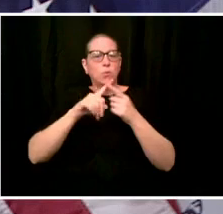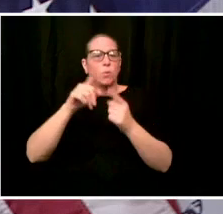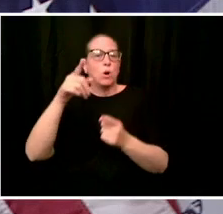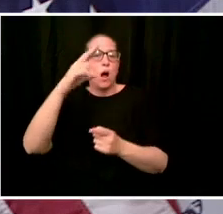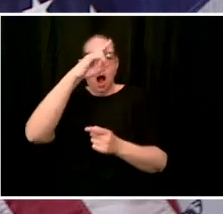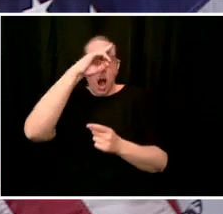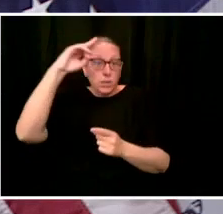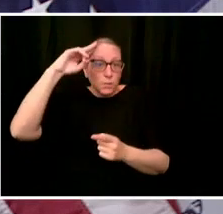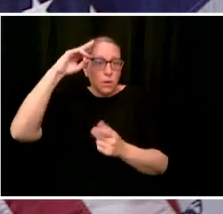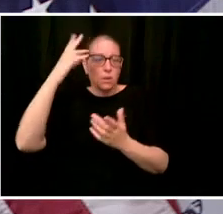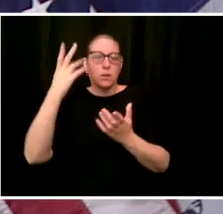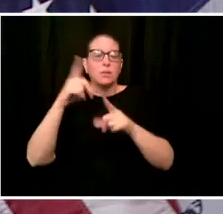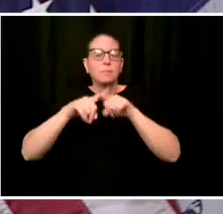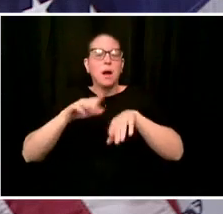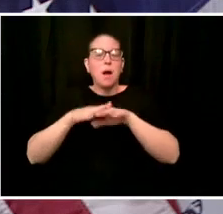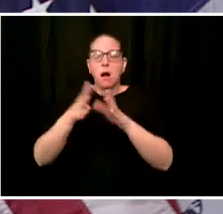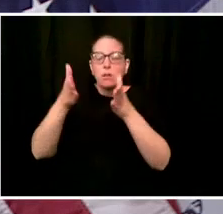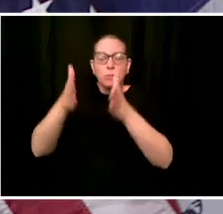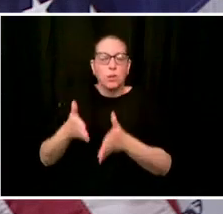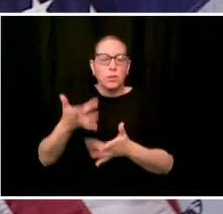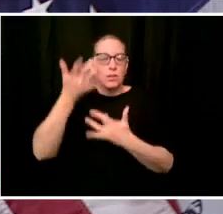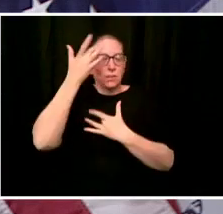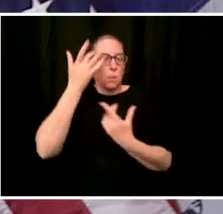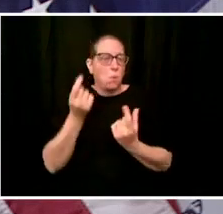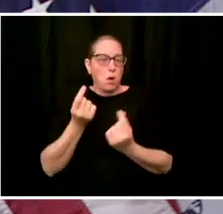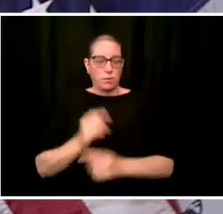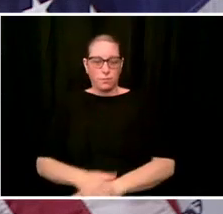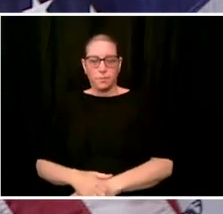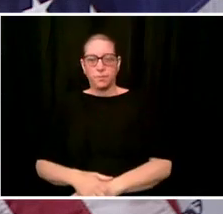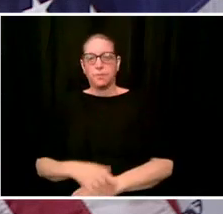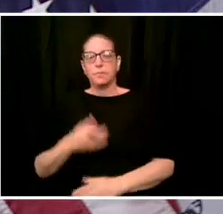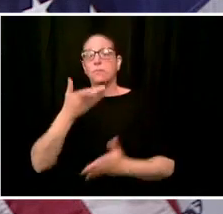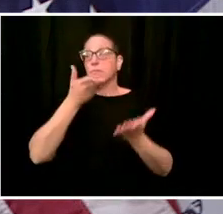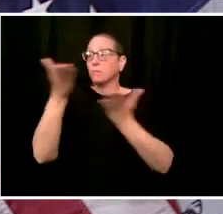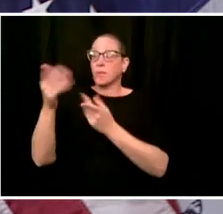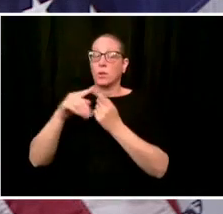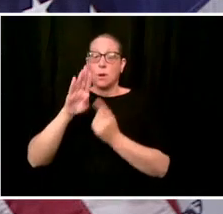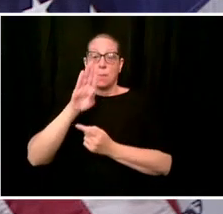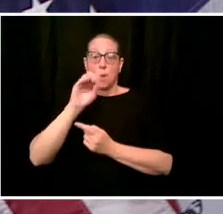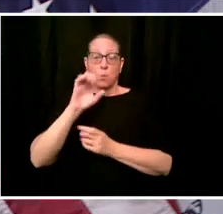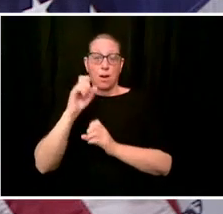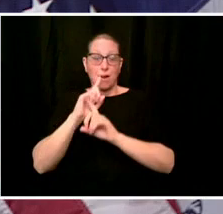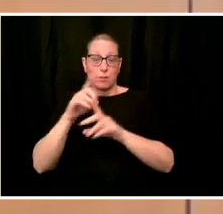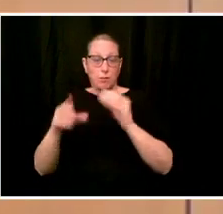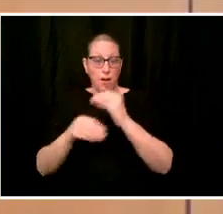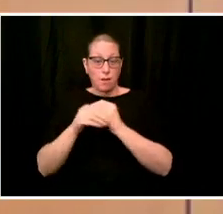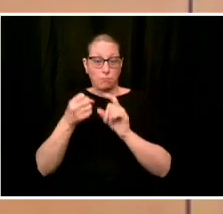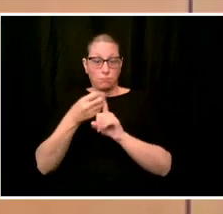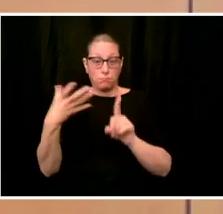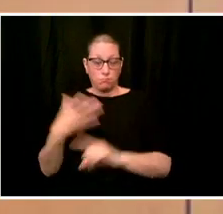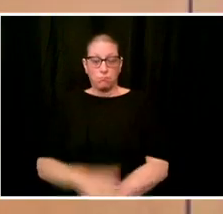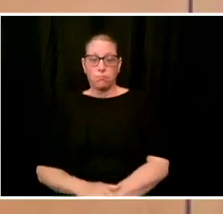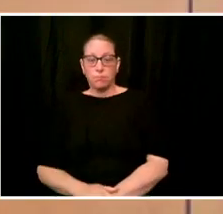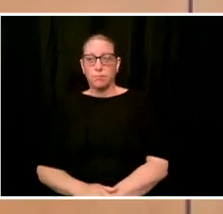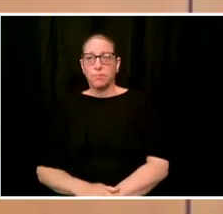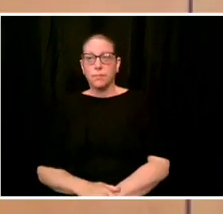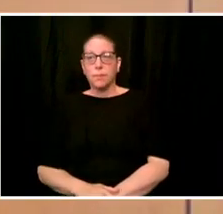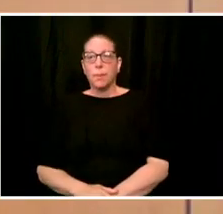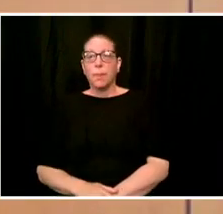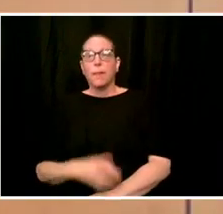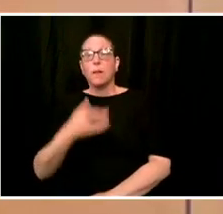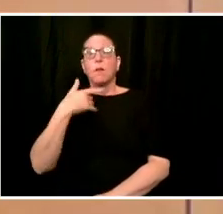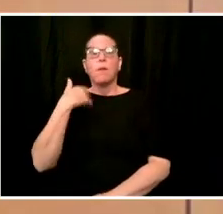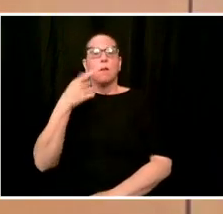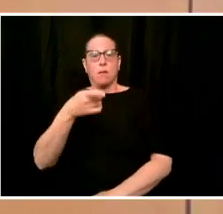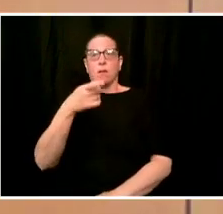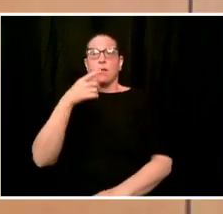than I, so go ahead. So the reason to reach out to their pediatrician is first and foremost so the pediatrician